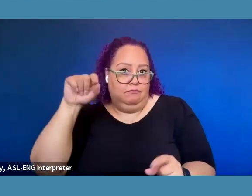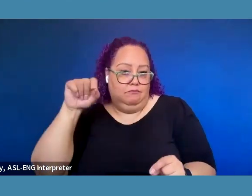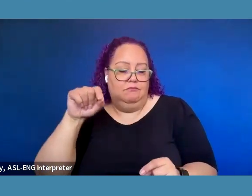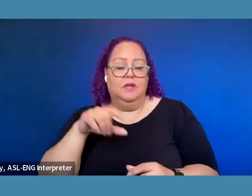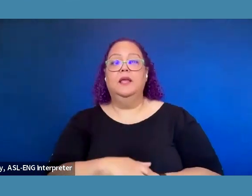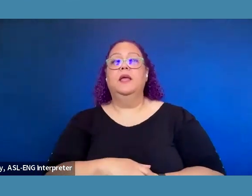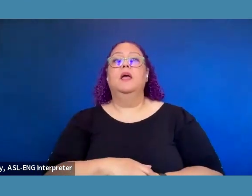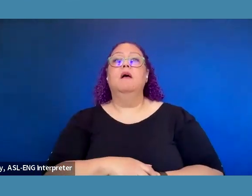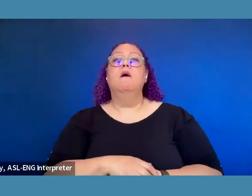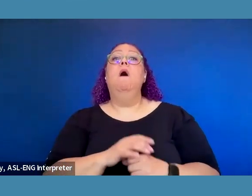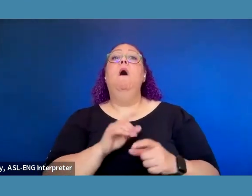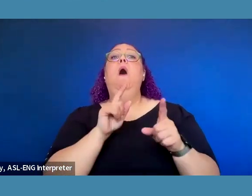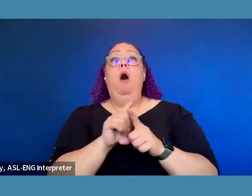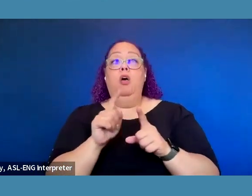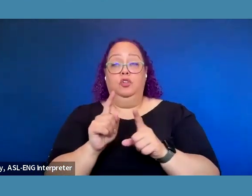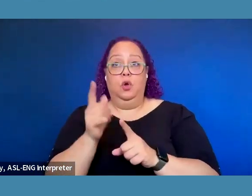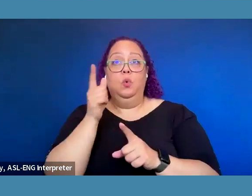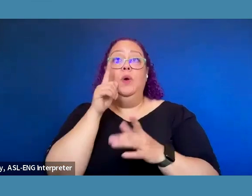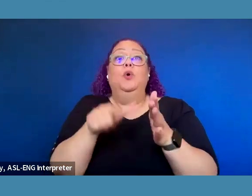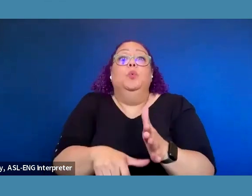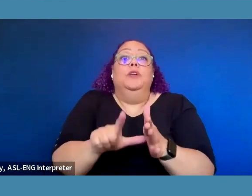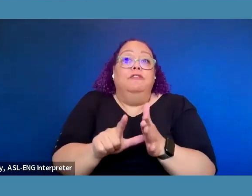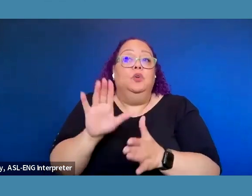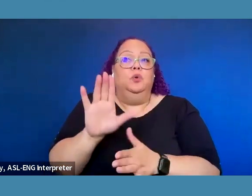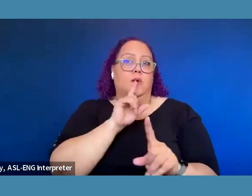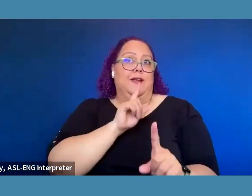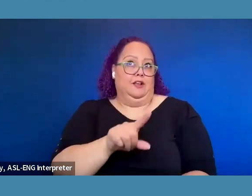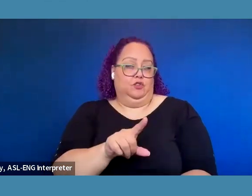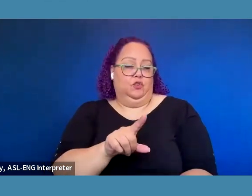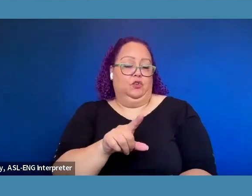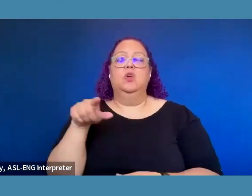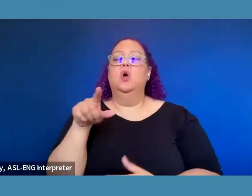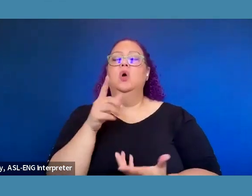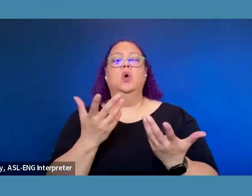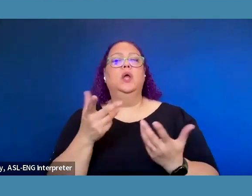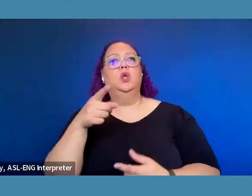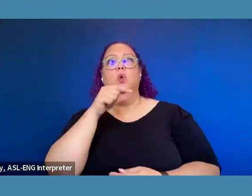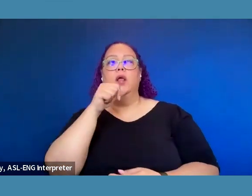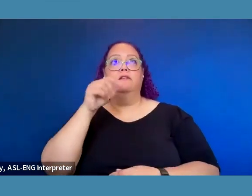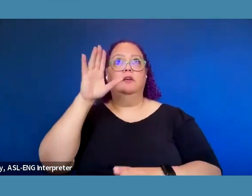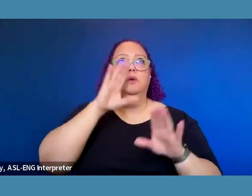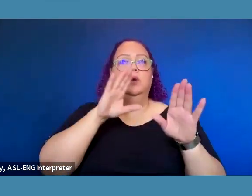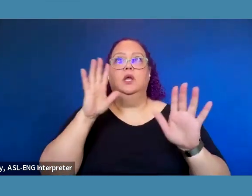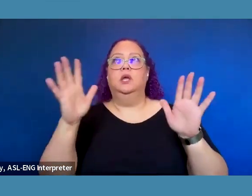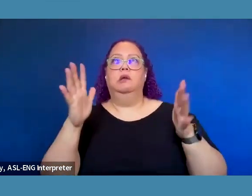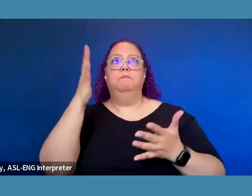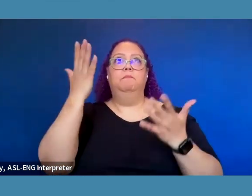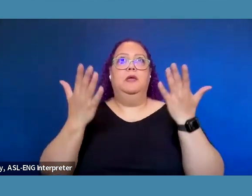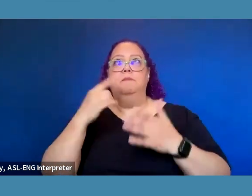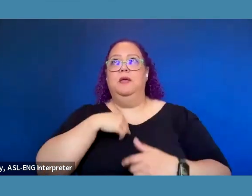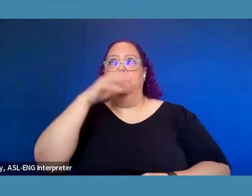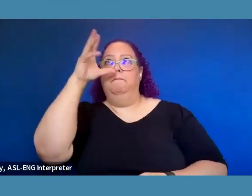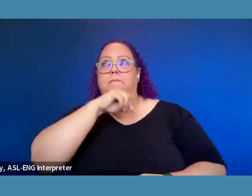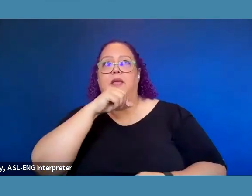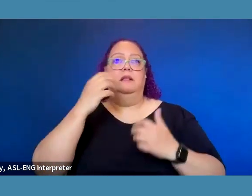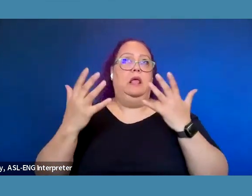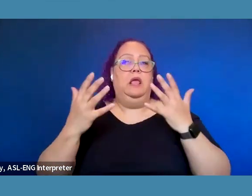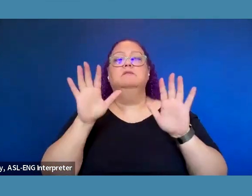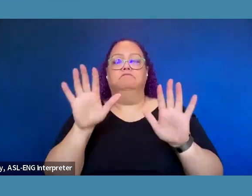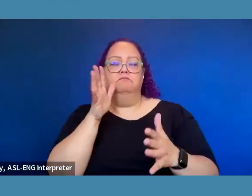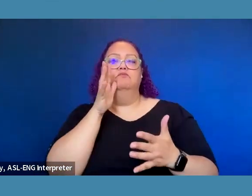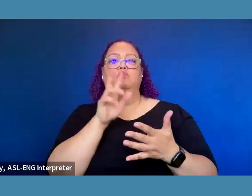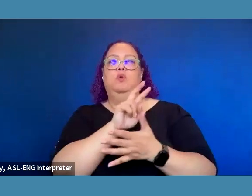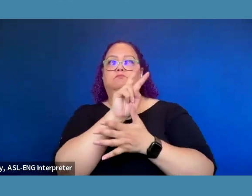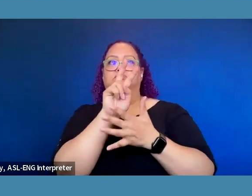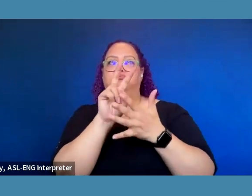take you back through your answers, so you don't have to worry about having not filled something out. But